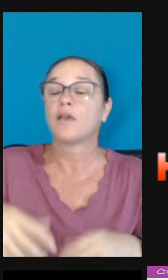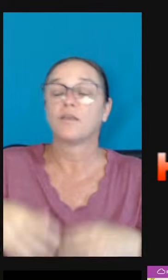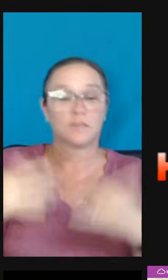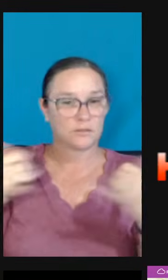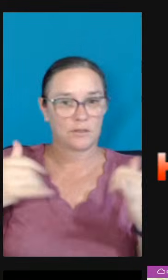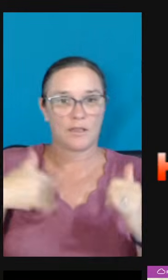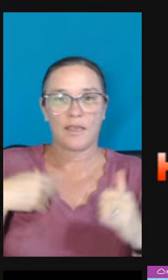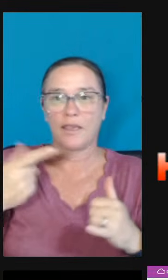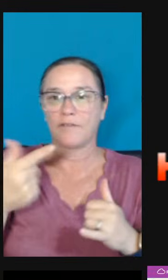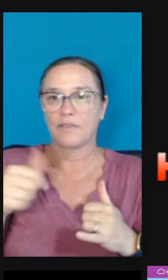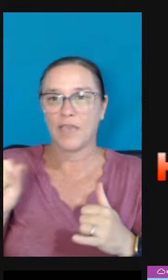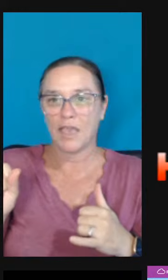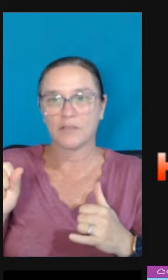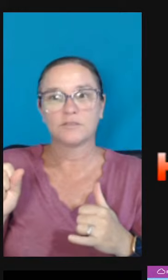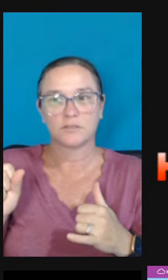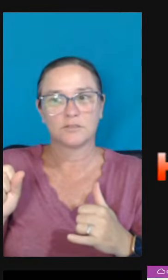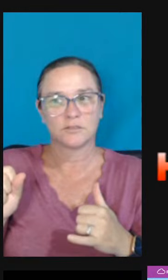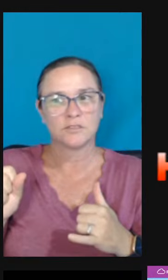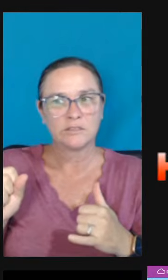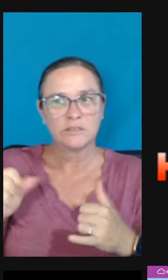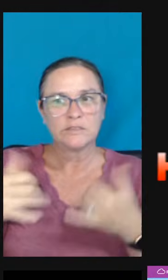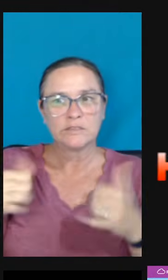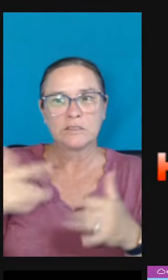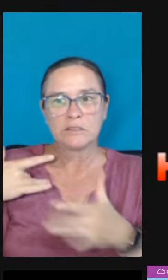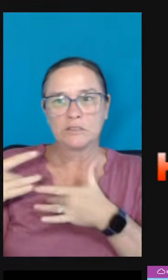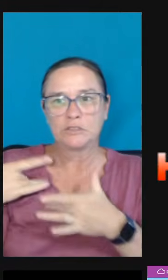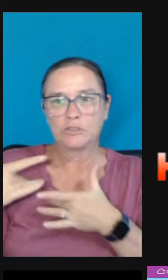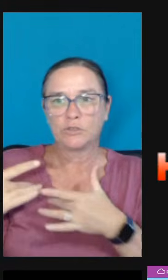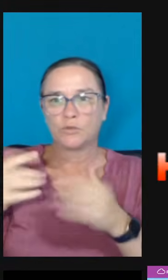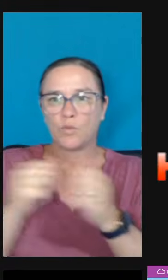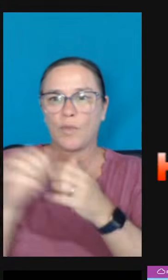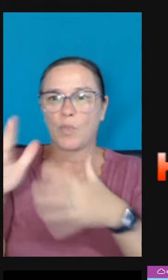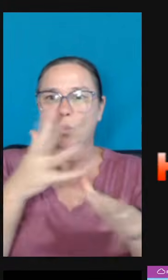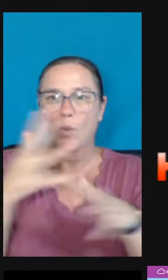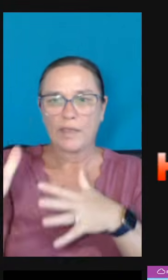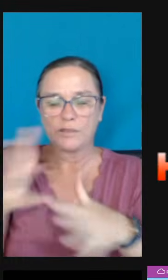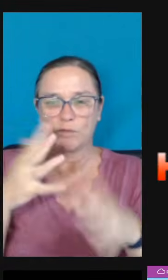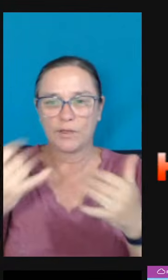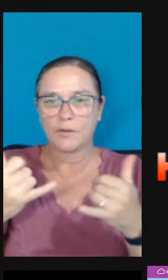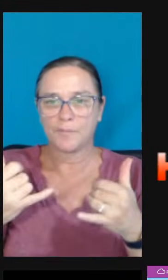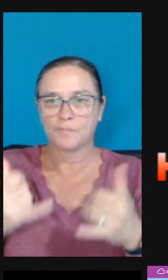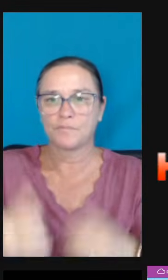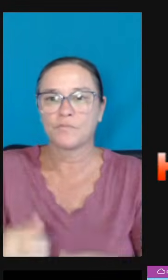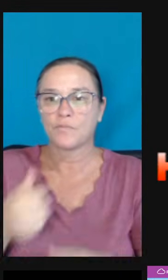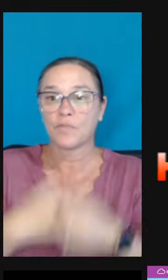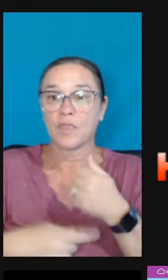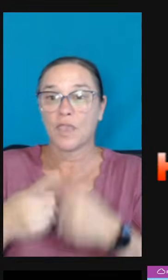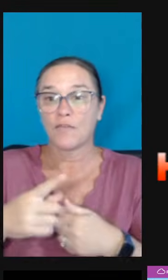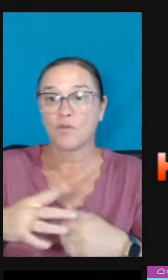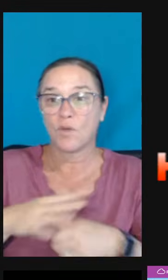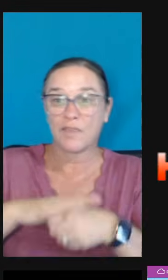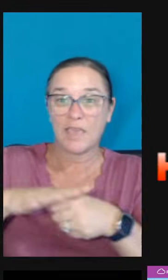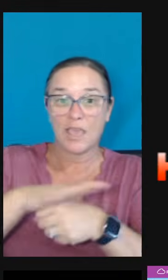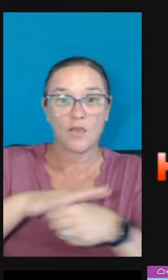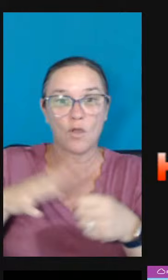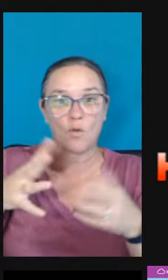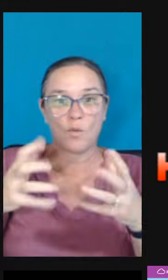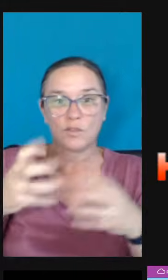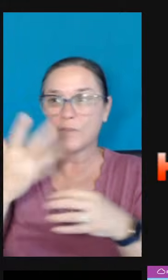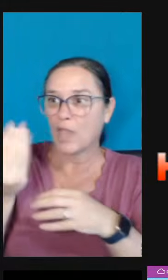concern still at this point in time, especially with these wind conditions. And everyone in the area trying to be outside, cleaning